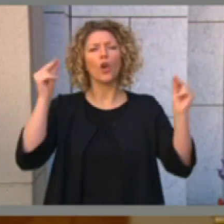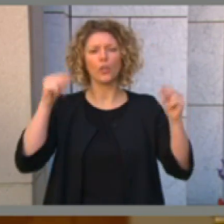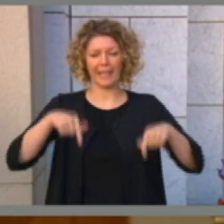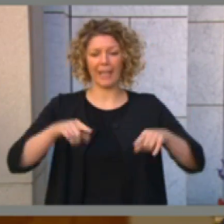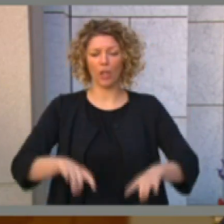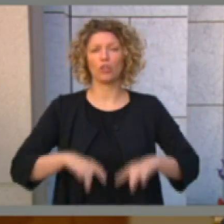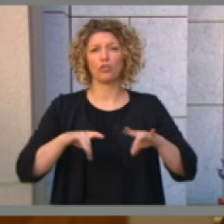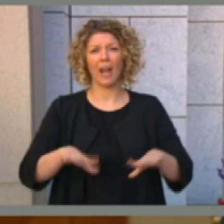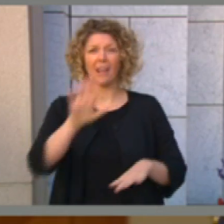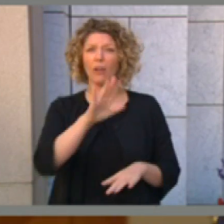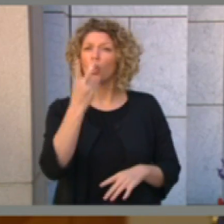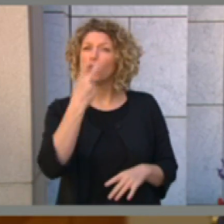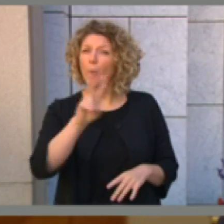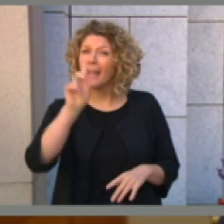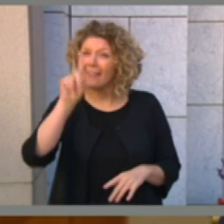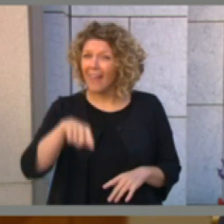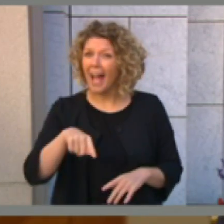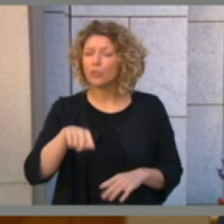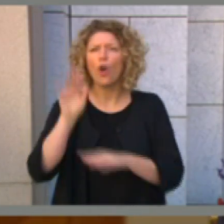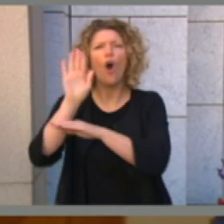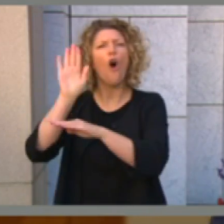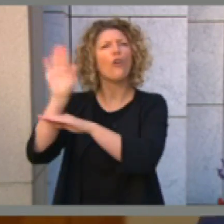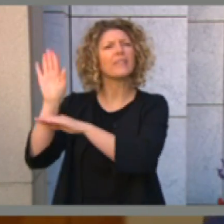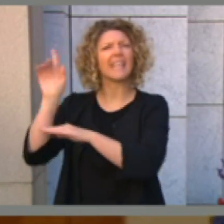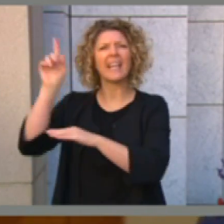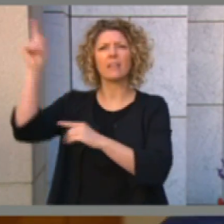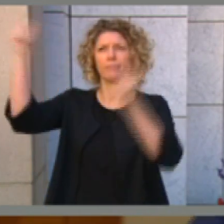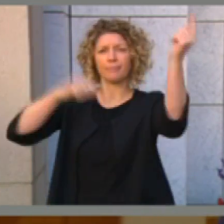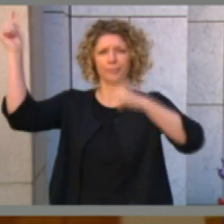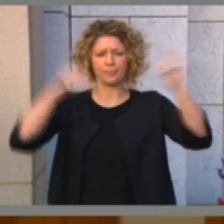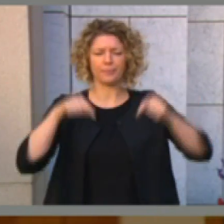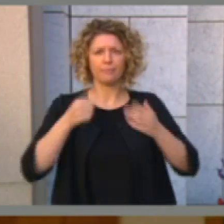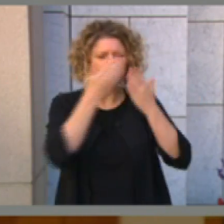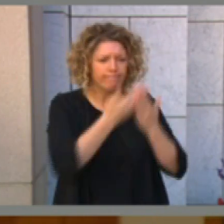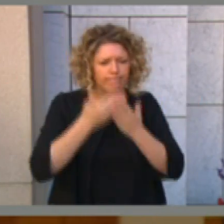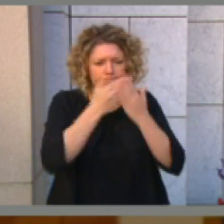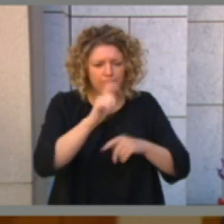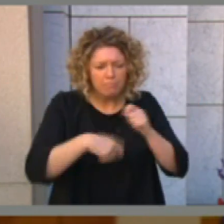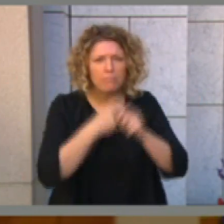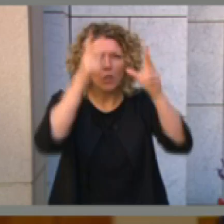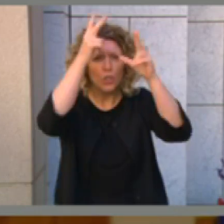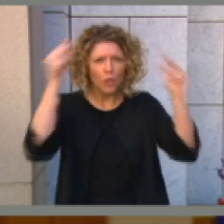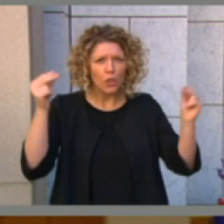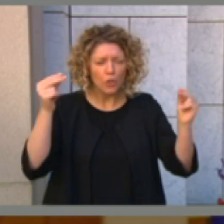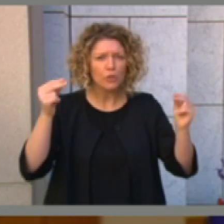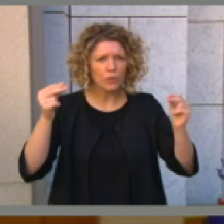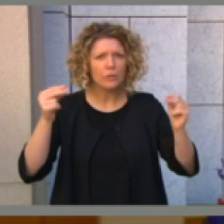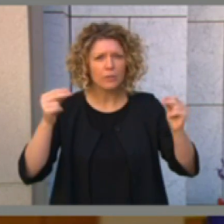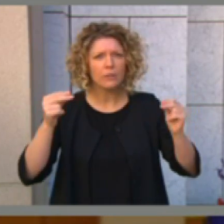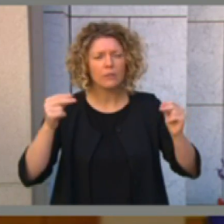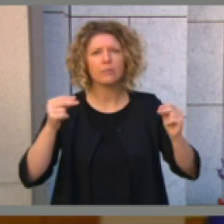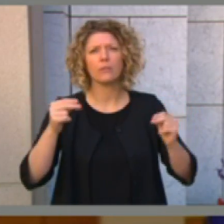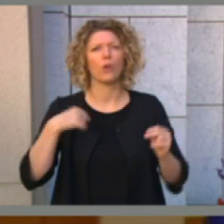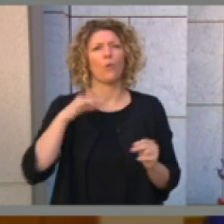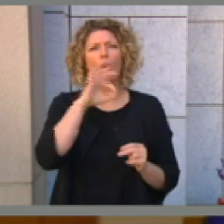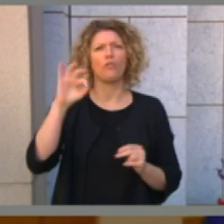some 20,000 international student nurses who are in Australia. They've been in Australia for some time. We're not importing nurses into Australia. That would obviously